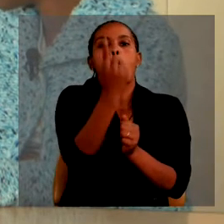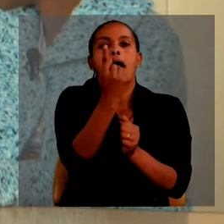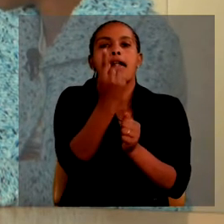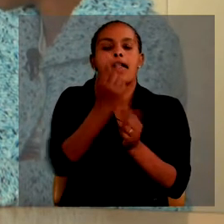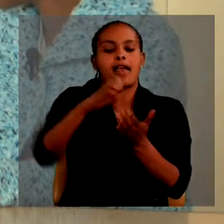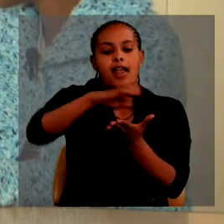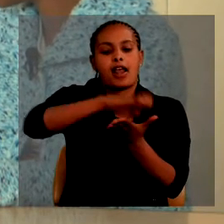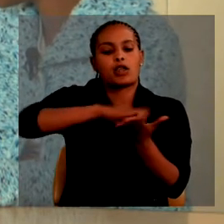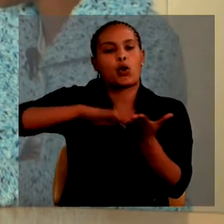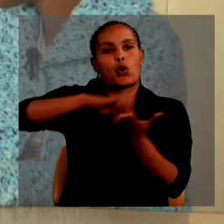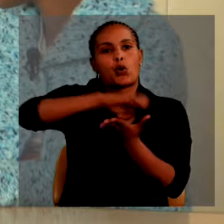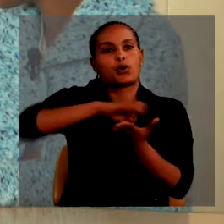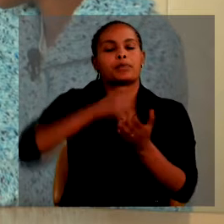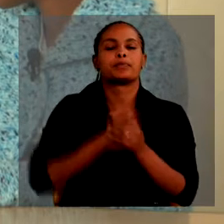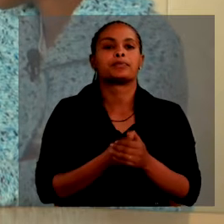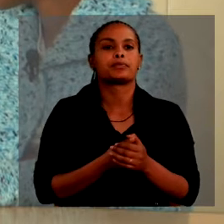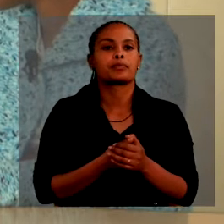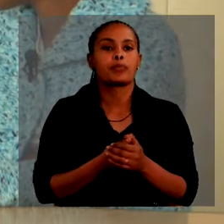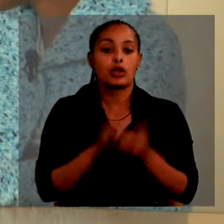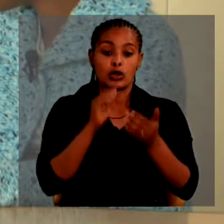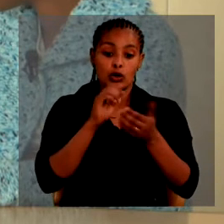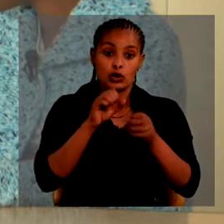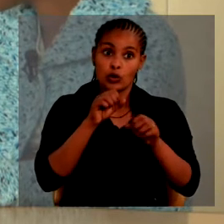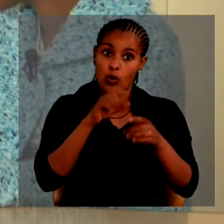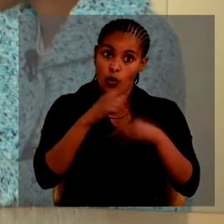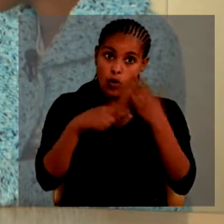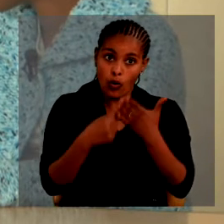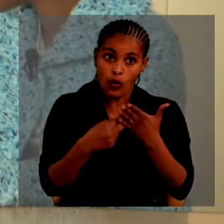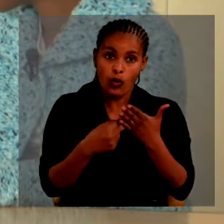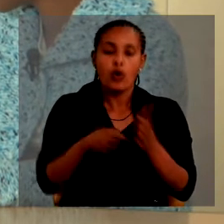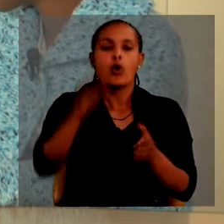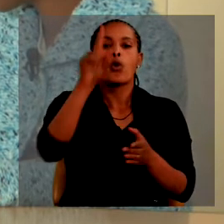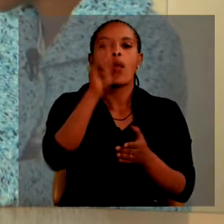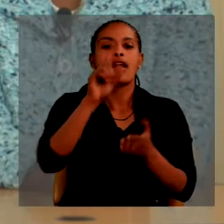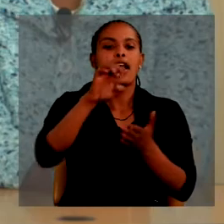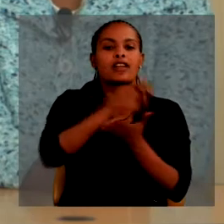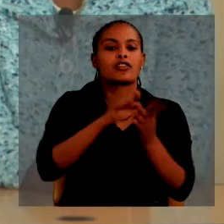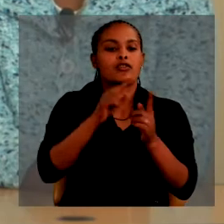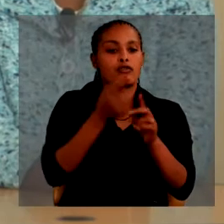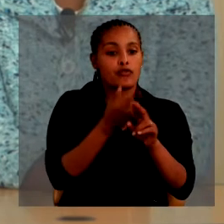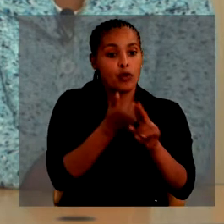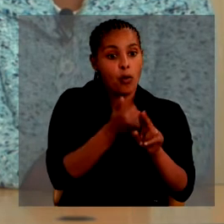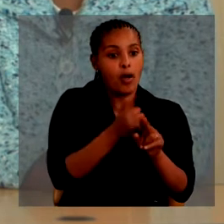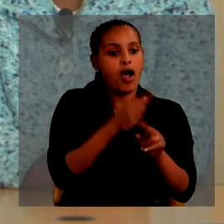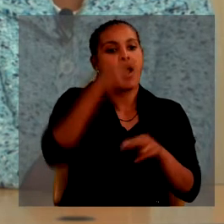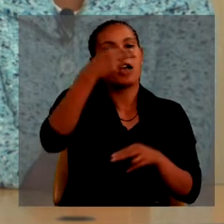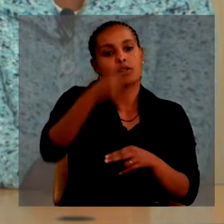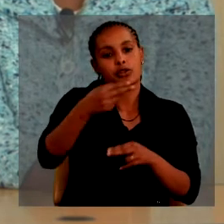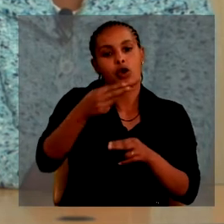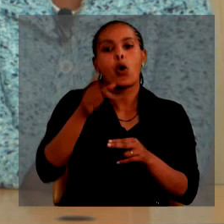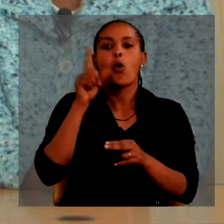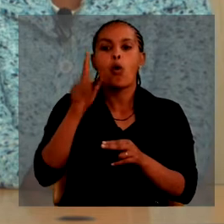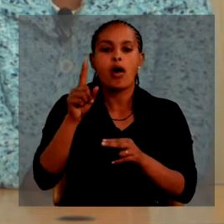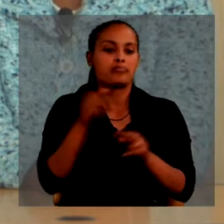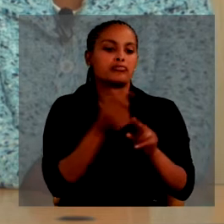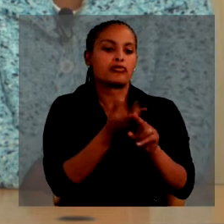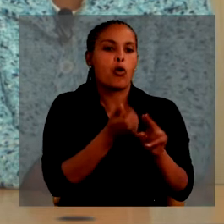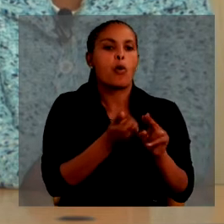1 electron. 1 electron. So 1 electron from hydrogen, 1 electron from